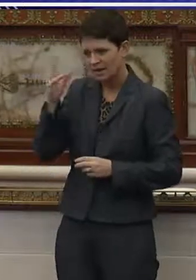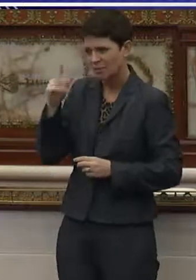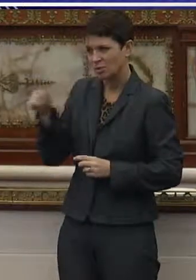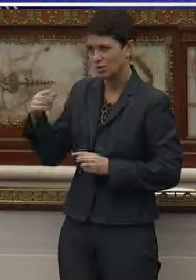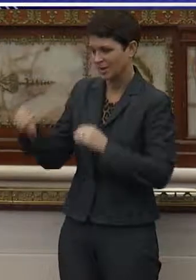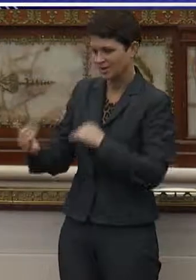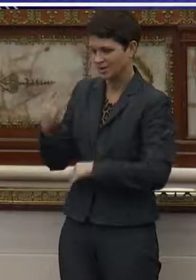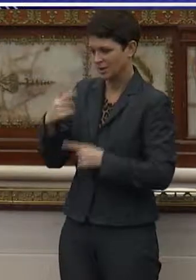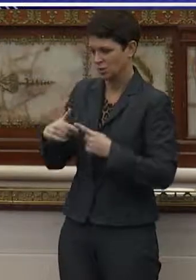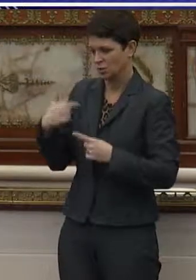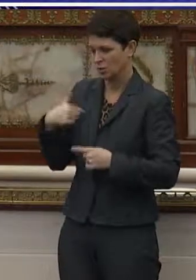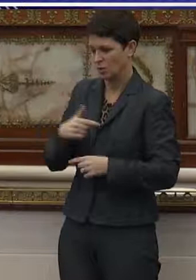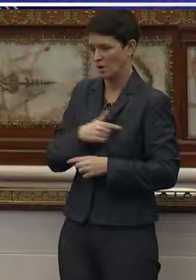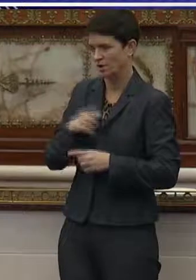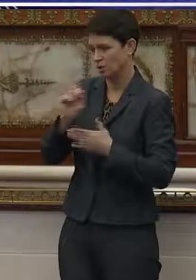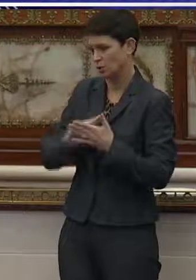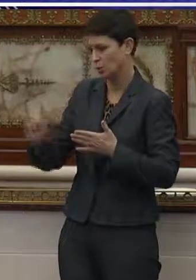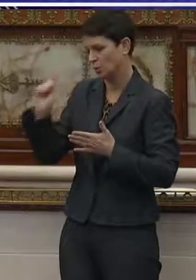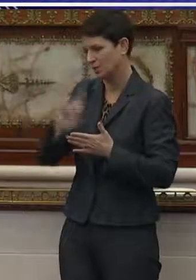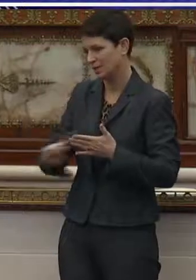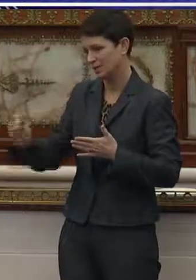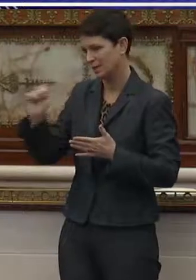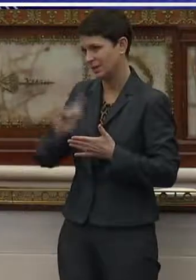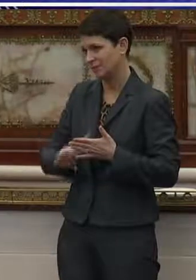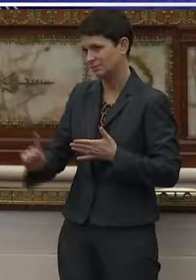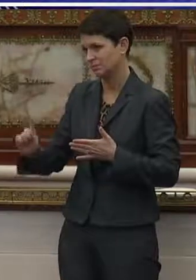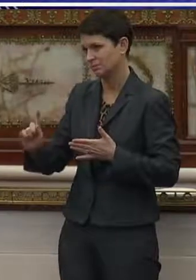can send over in your weekly